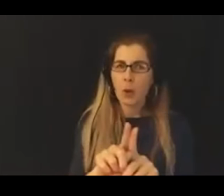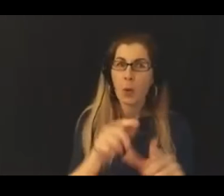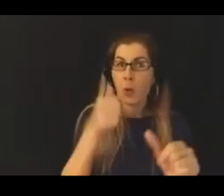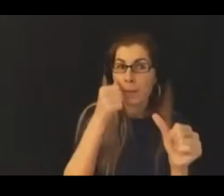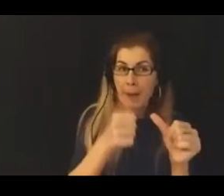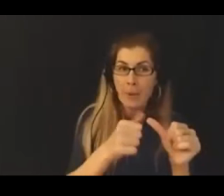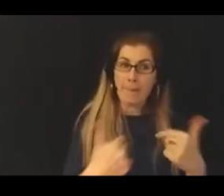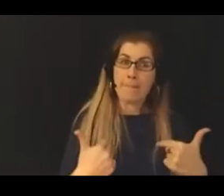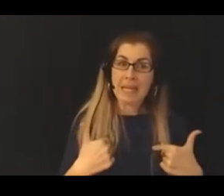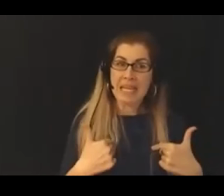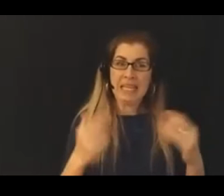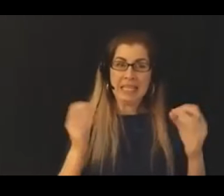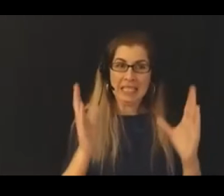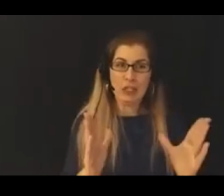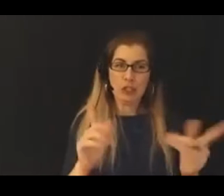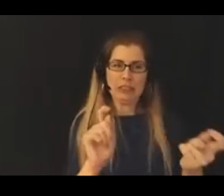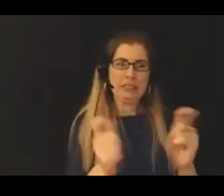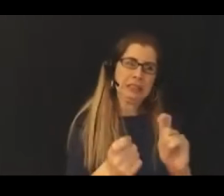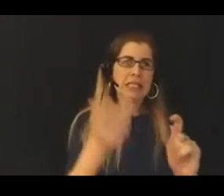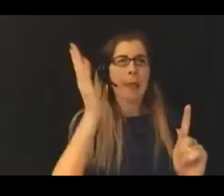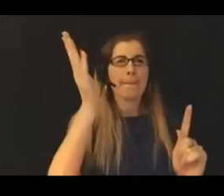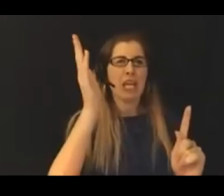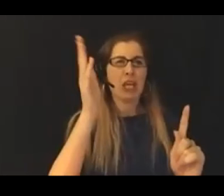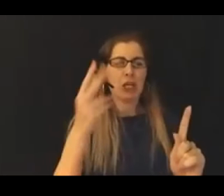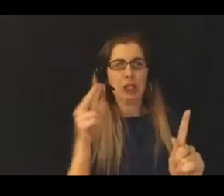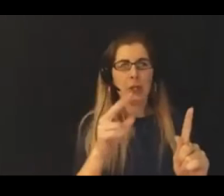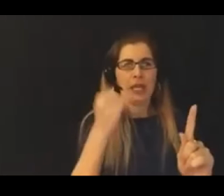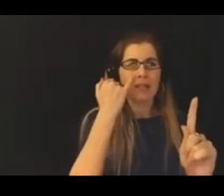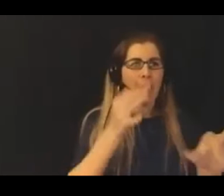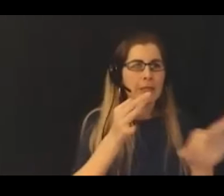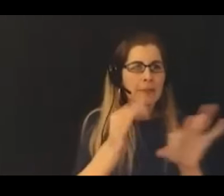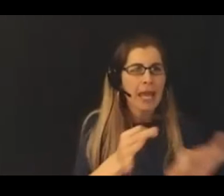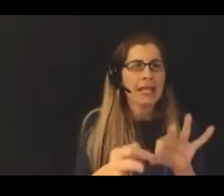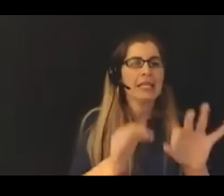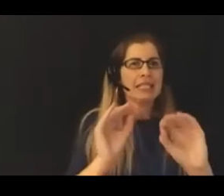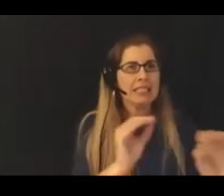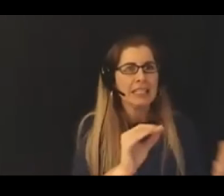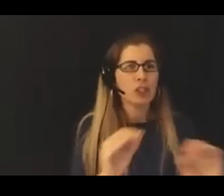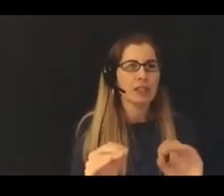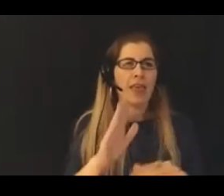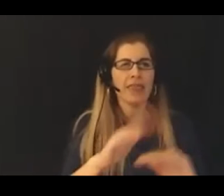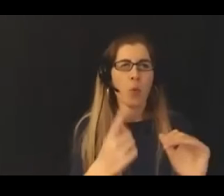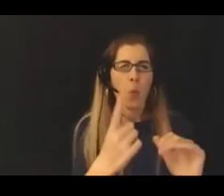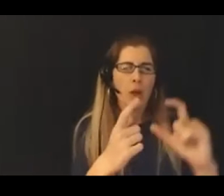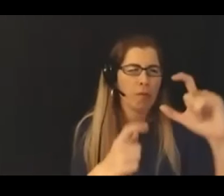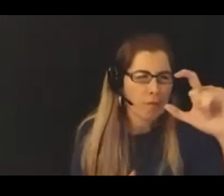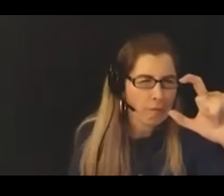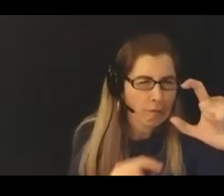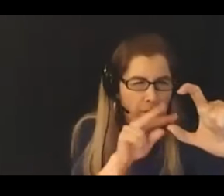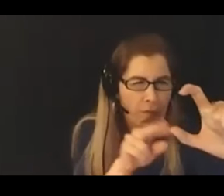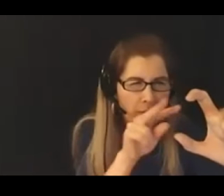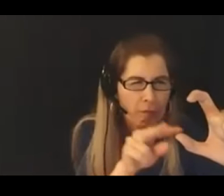put it back in speaker view when you're teaching material can be really helpful, because then you're not one tiny little box and the dancers aren't having